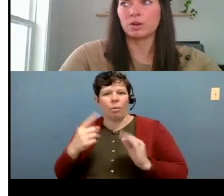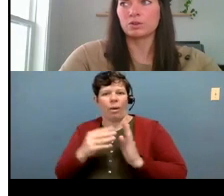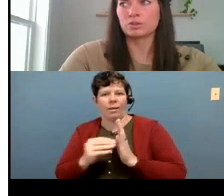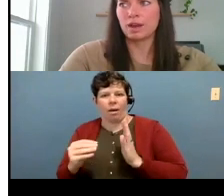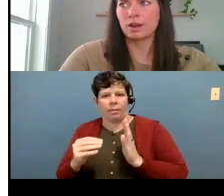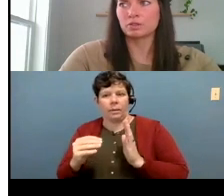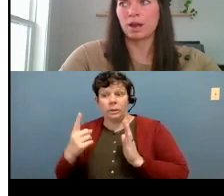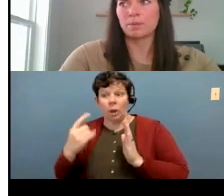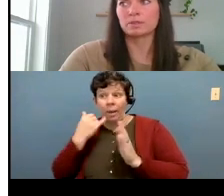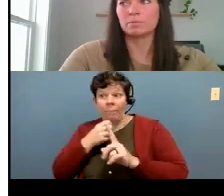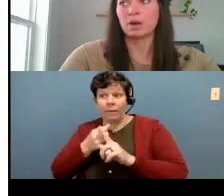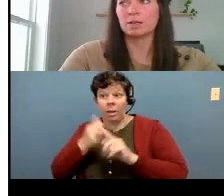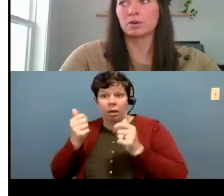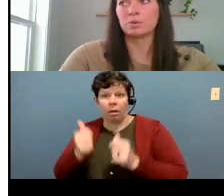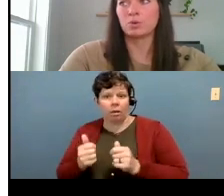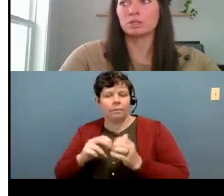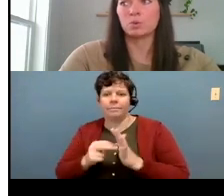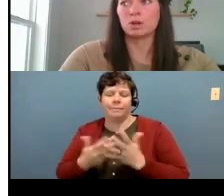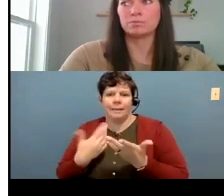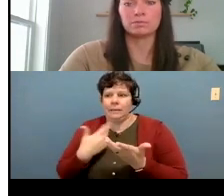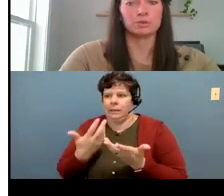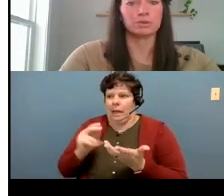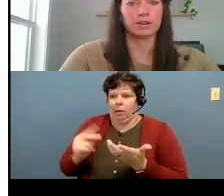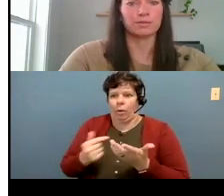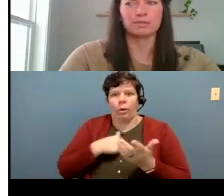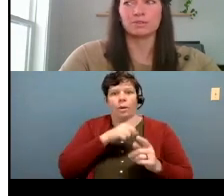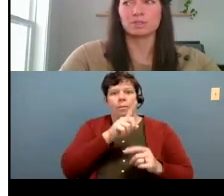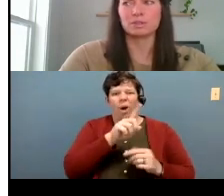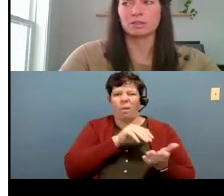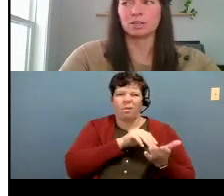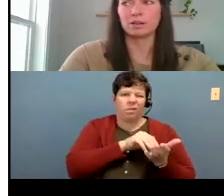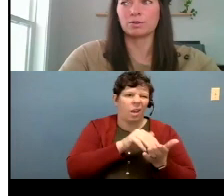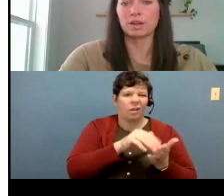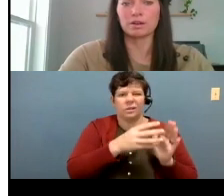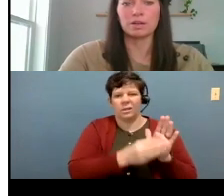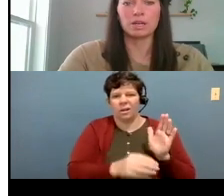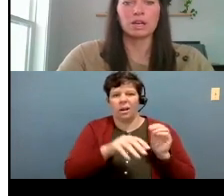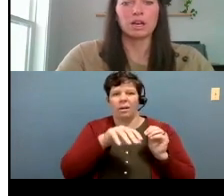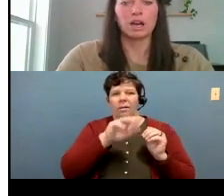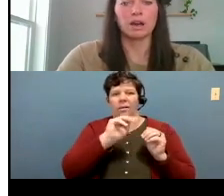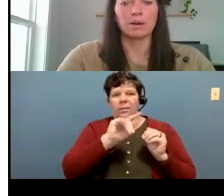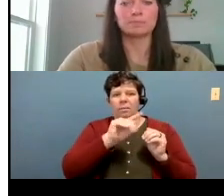So hundreds or thousands of copies of the mito, but only one nuclear, if you can see my little arrow there.